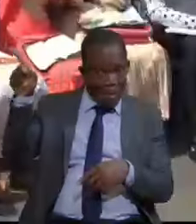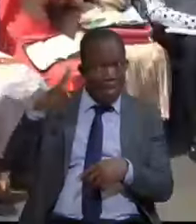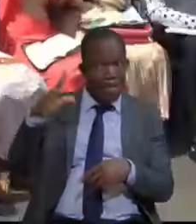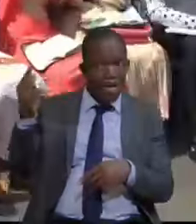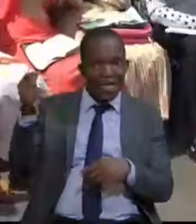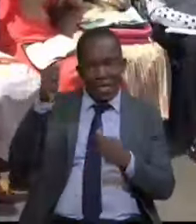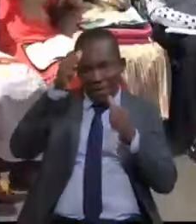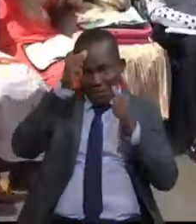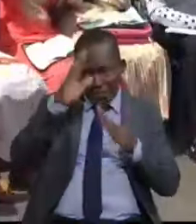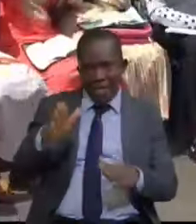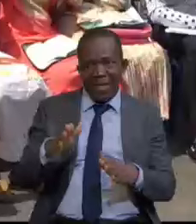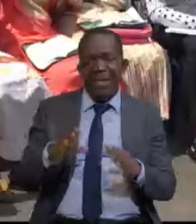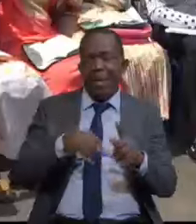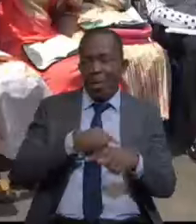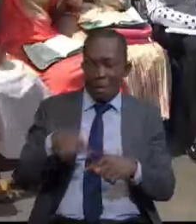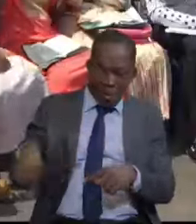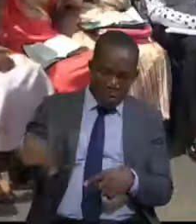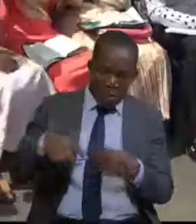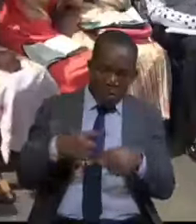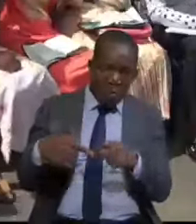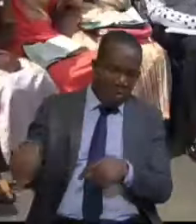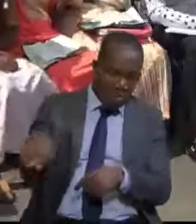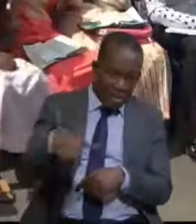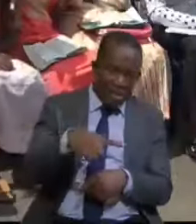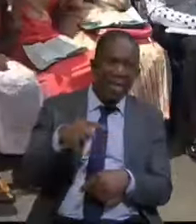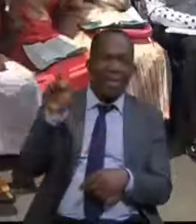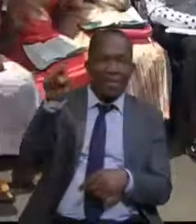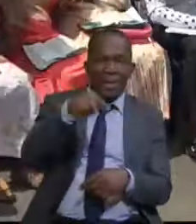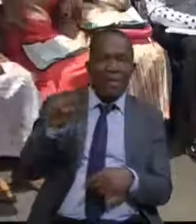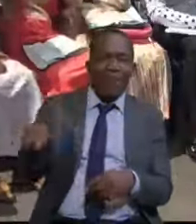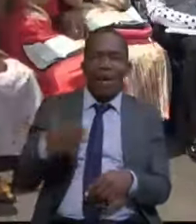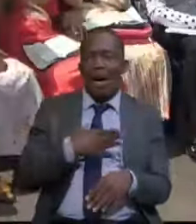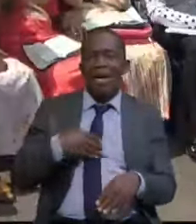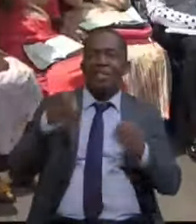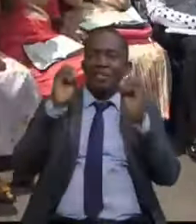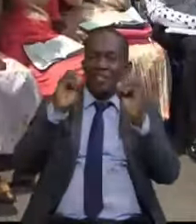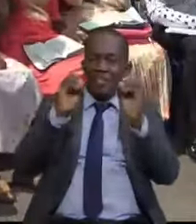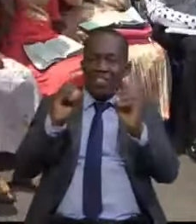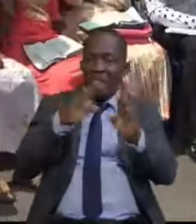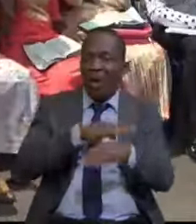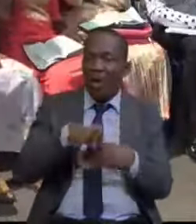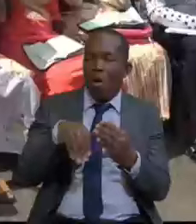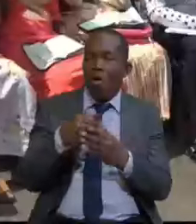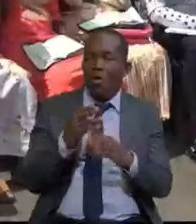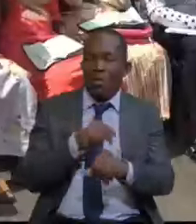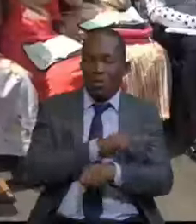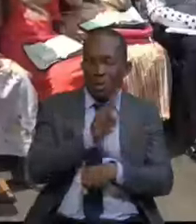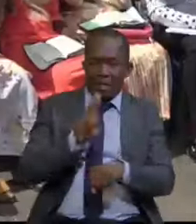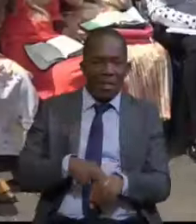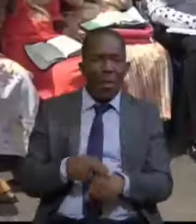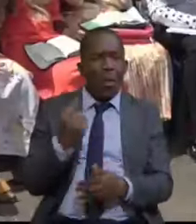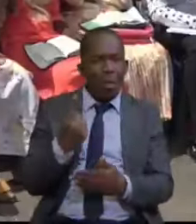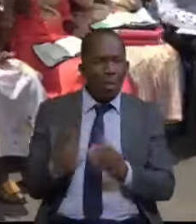teach all nations." What do you teach them? Don't teach them about Satan,